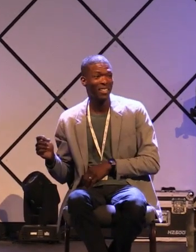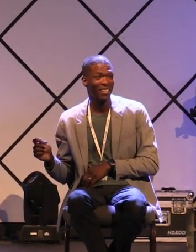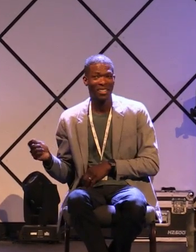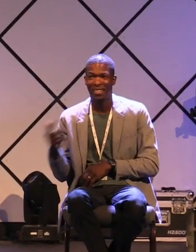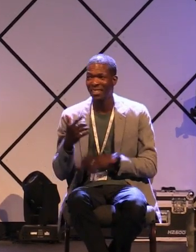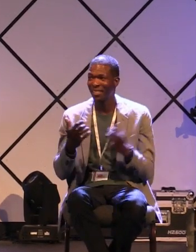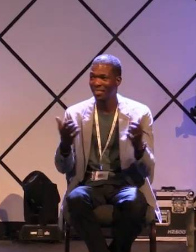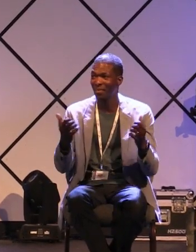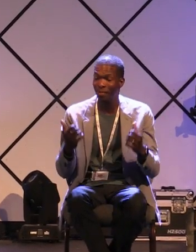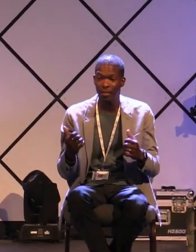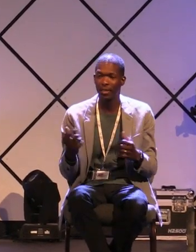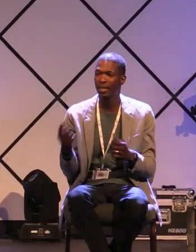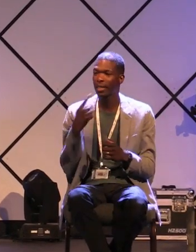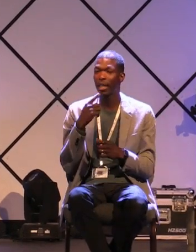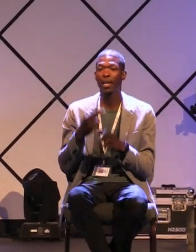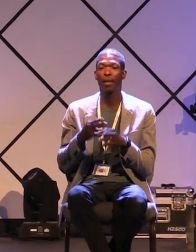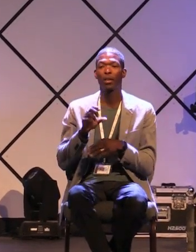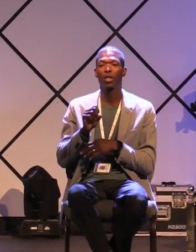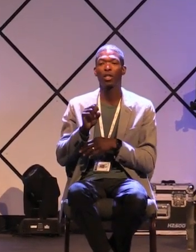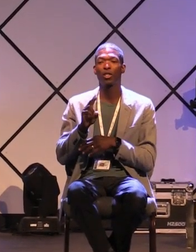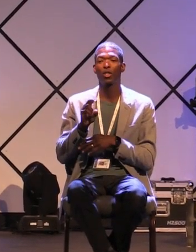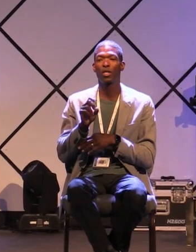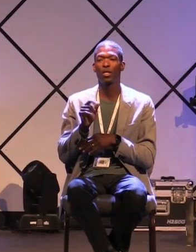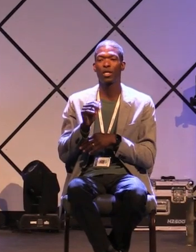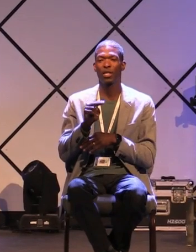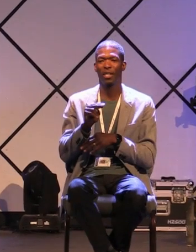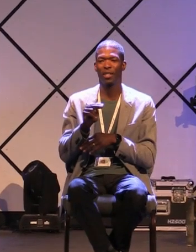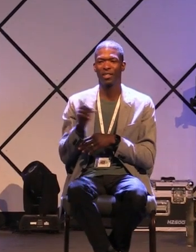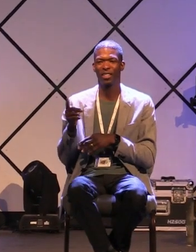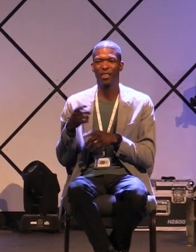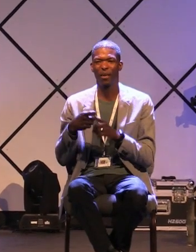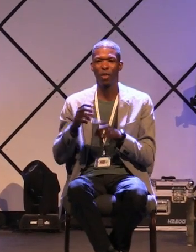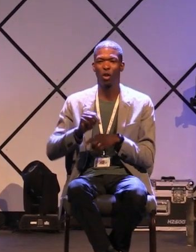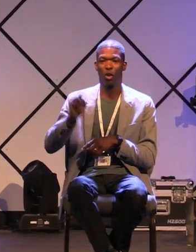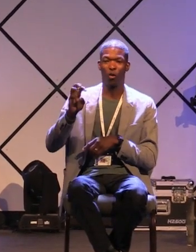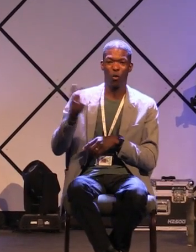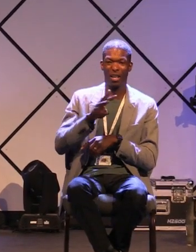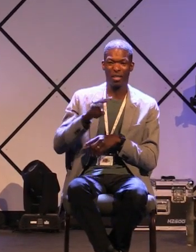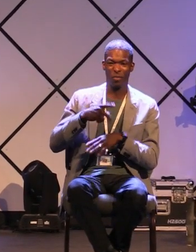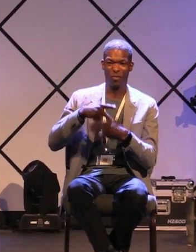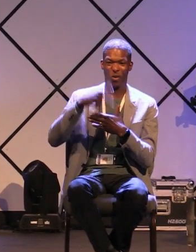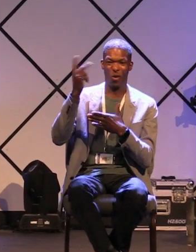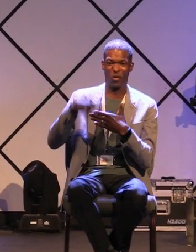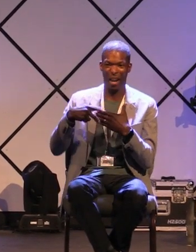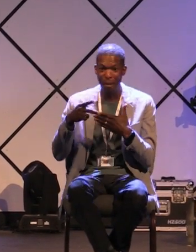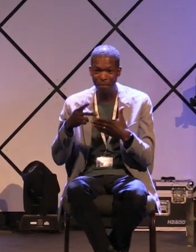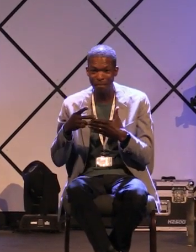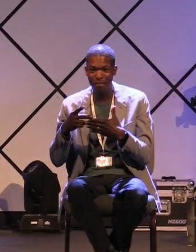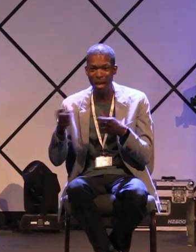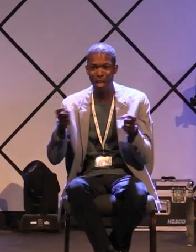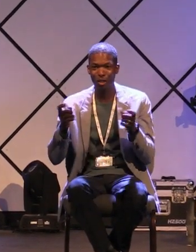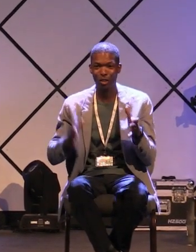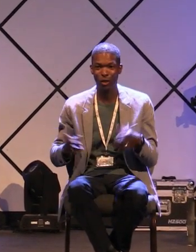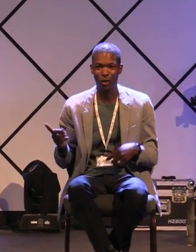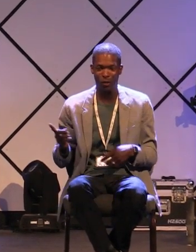everybody. As Esther said, my name is Susan Porteous. I'm the Northwest Puppy Program Manager.